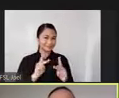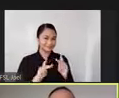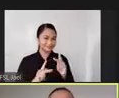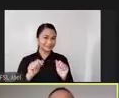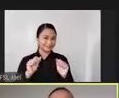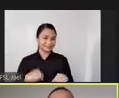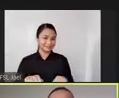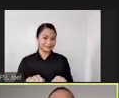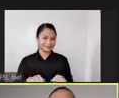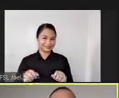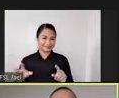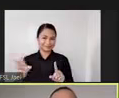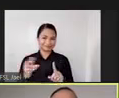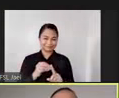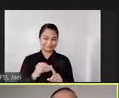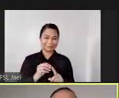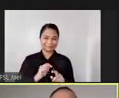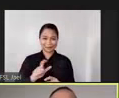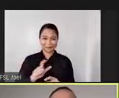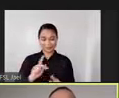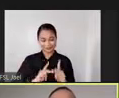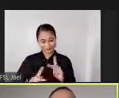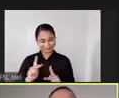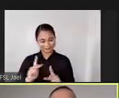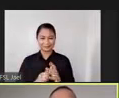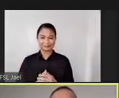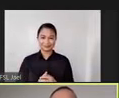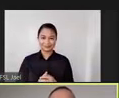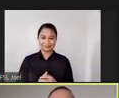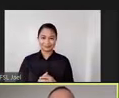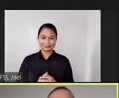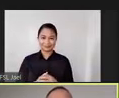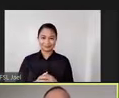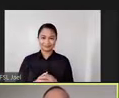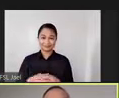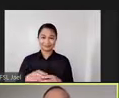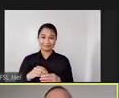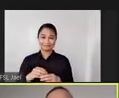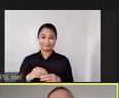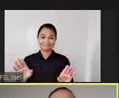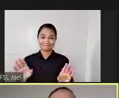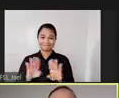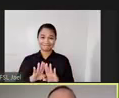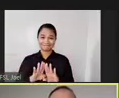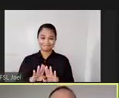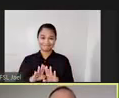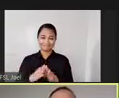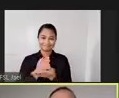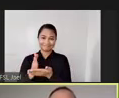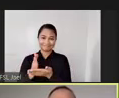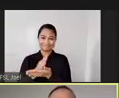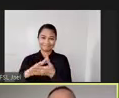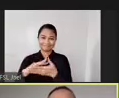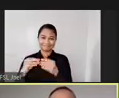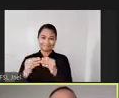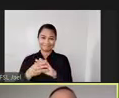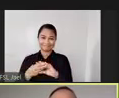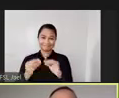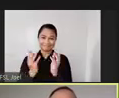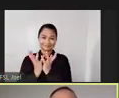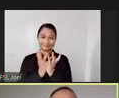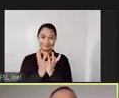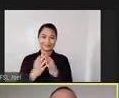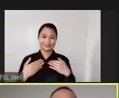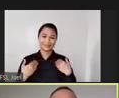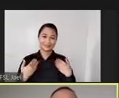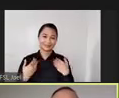in the community of a young leader from an indigenous community in South Cotabato. Probably, this 3-0